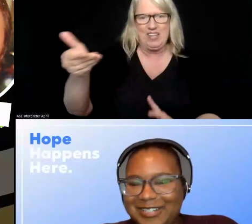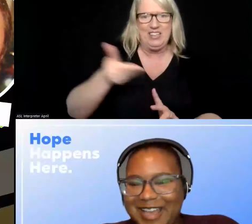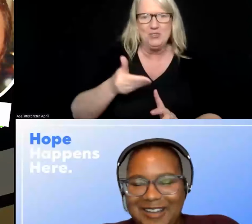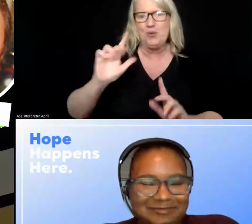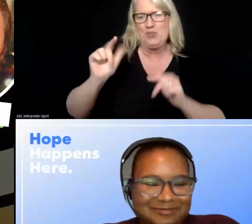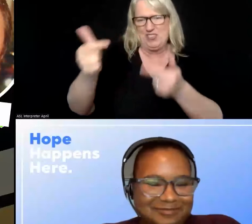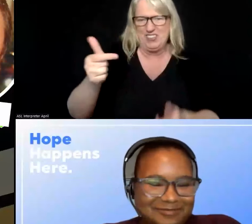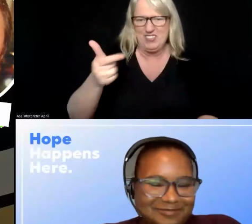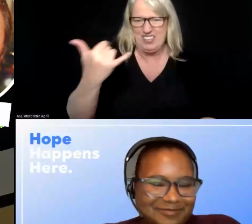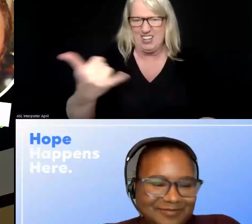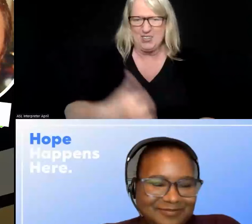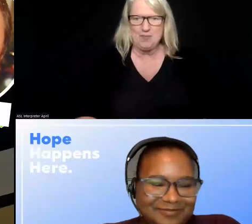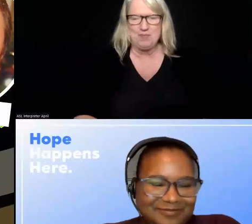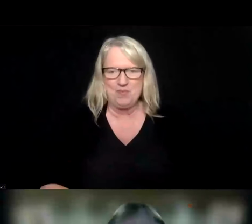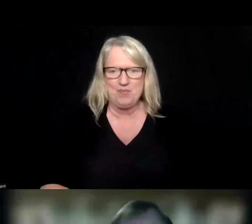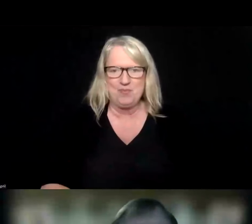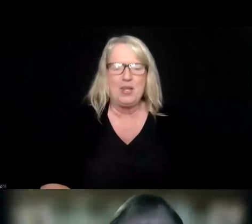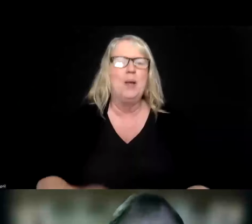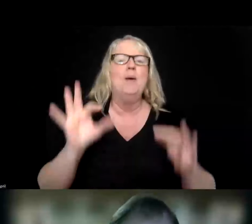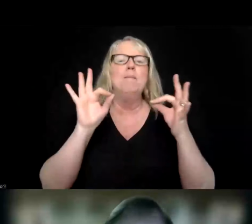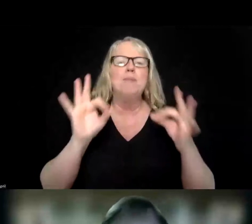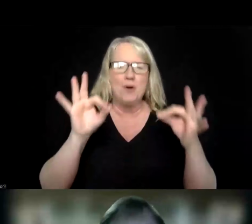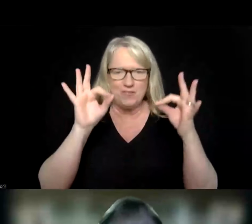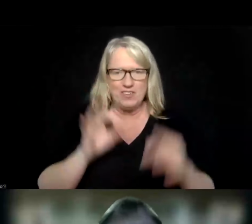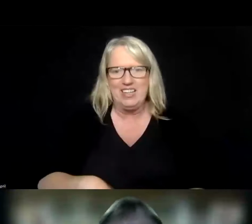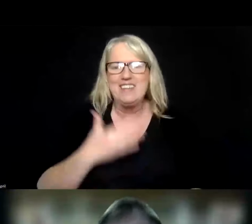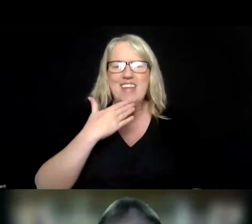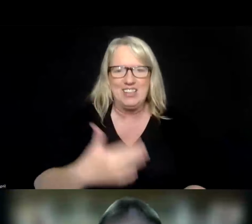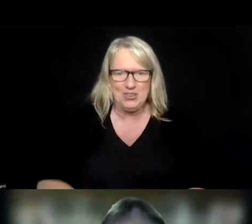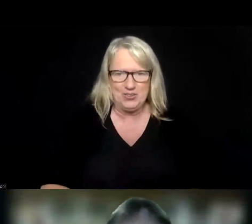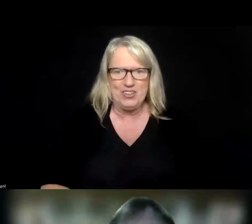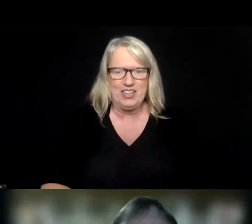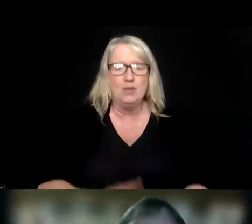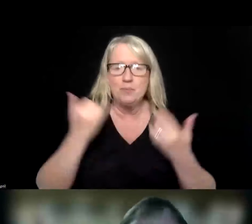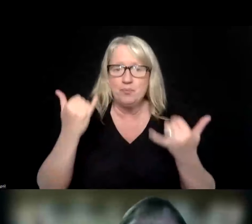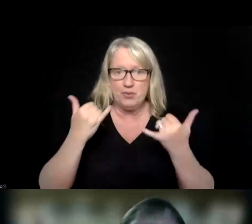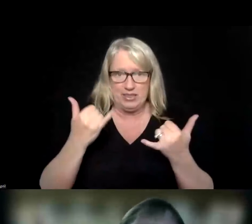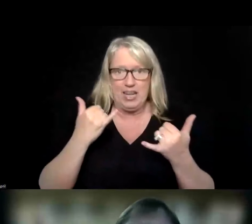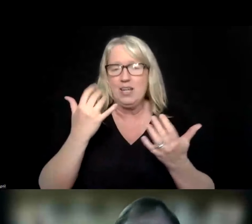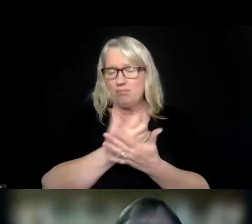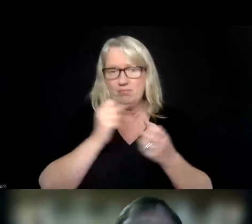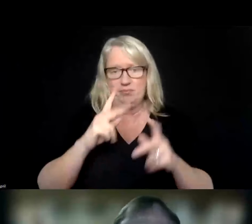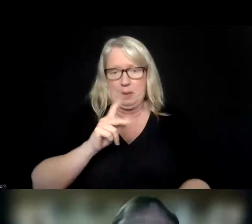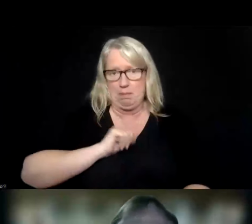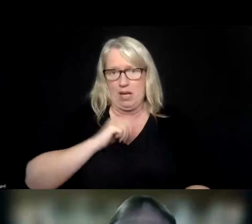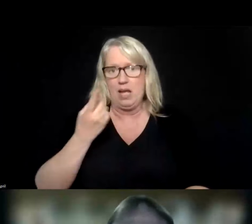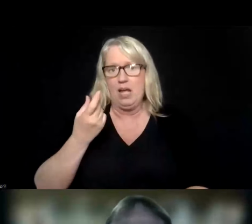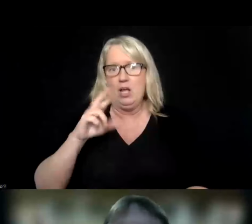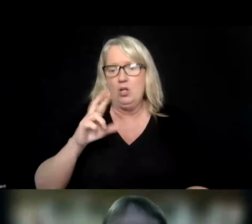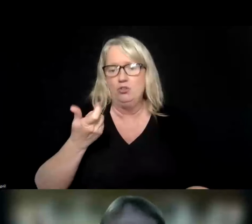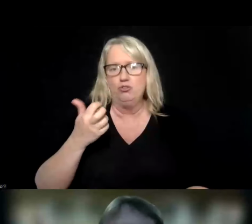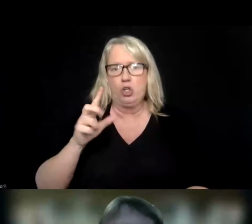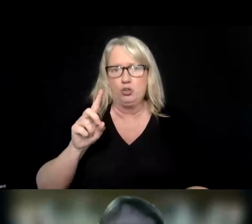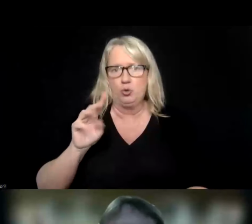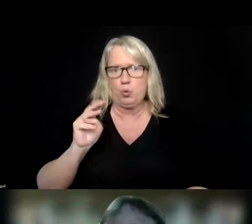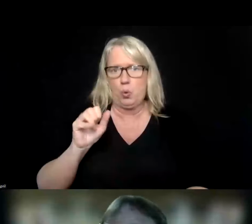over to you now. Perfect. Thank you. Today we have an opportunity, myself and Dr. Goldman,